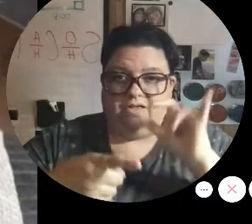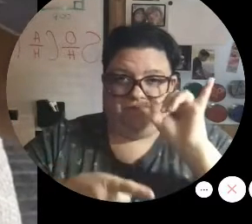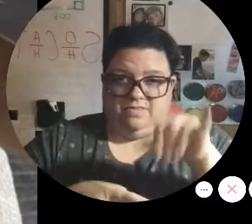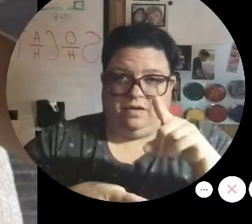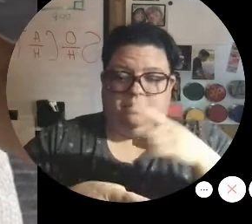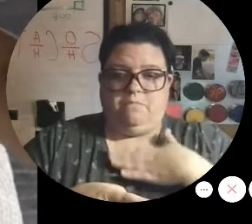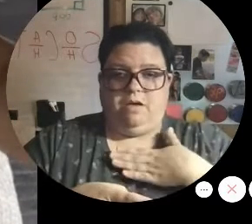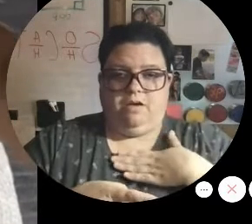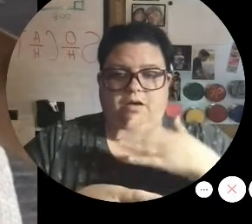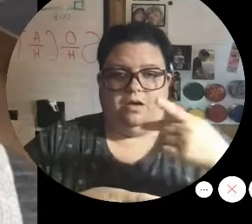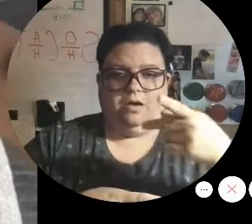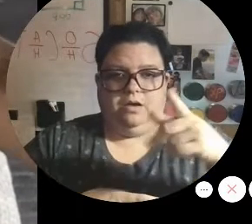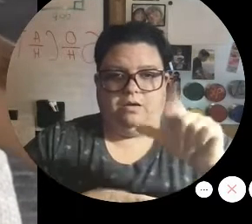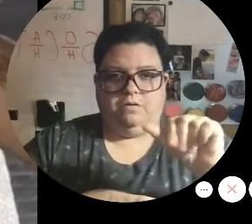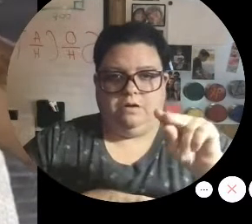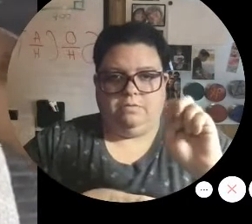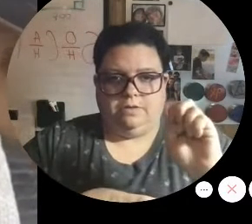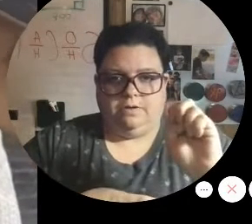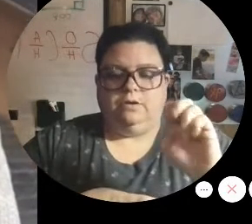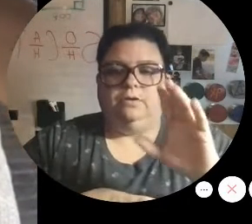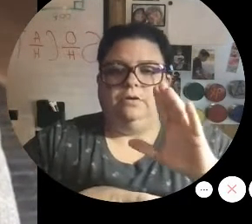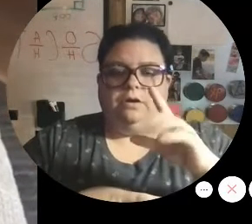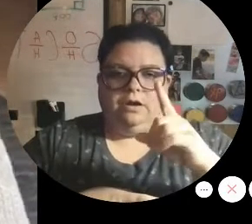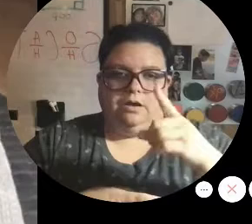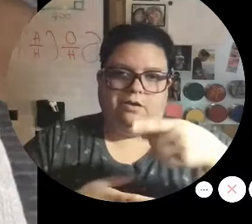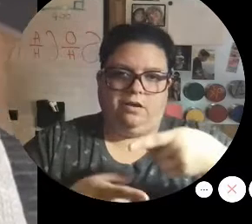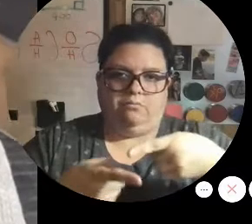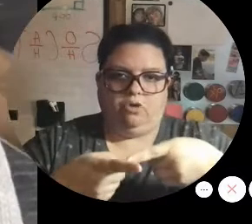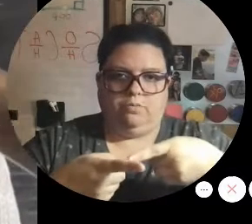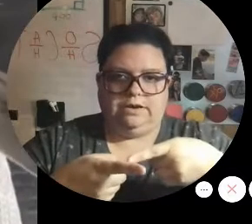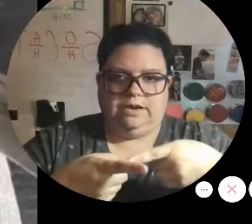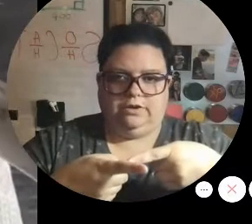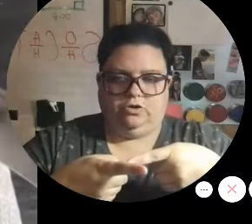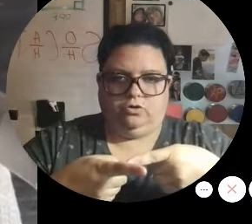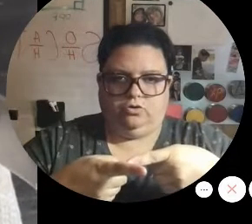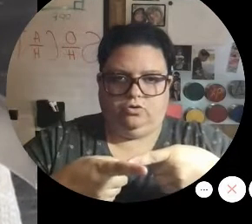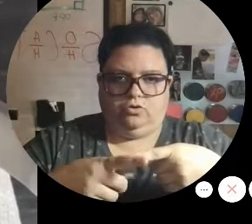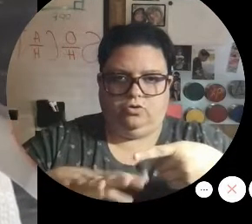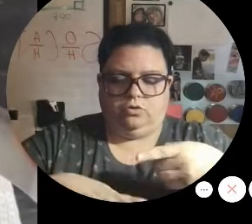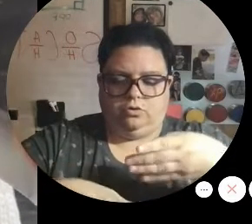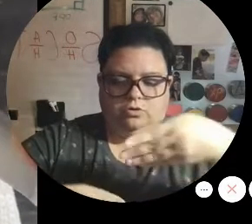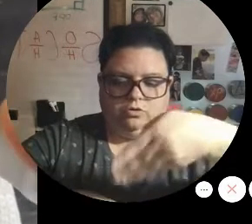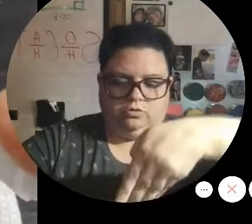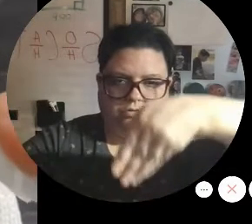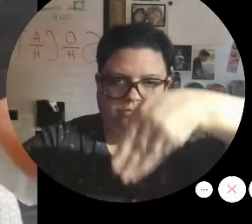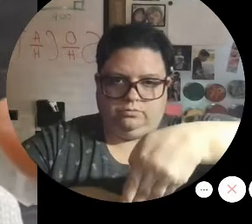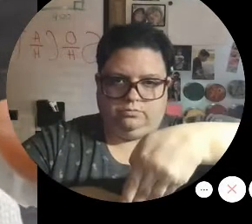is the plane. And it's going to go perpendicular to the base.